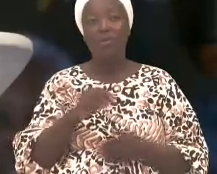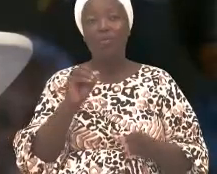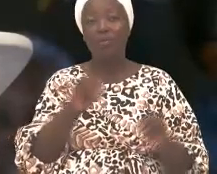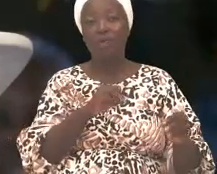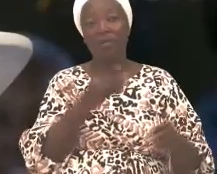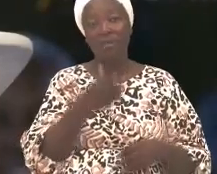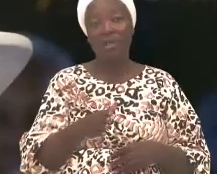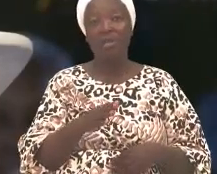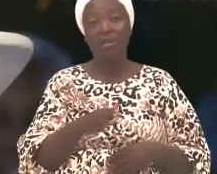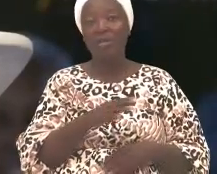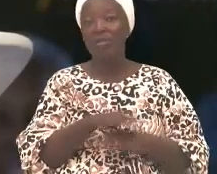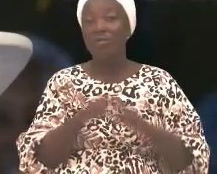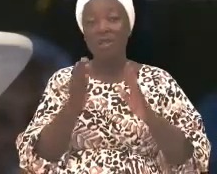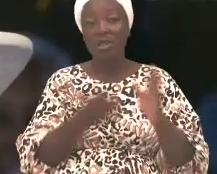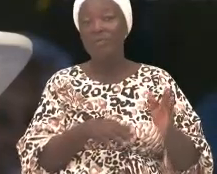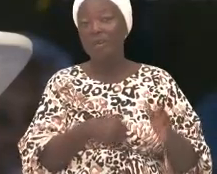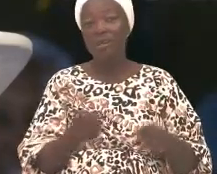out.